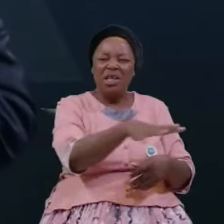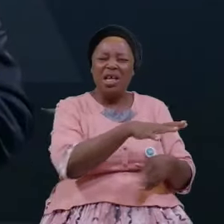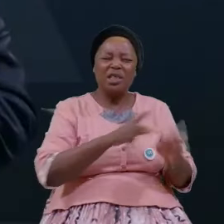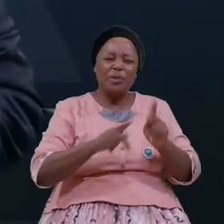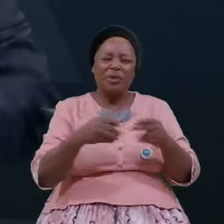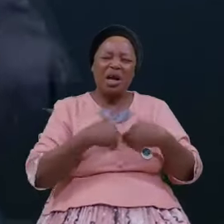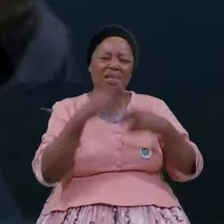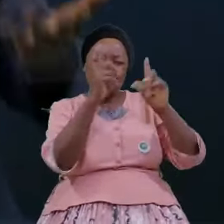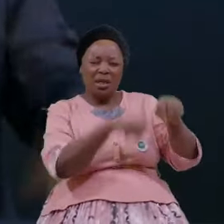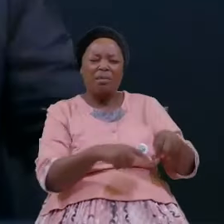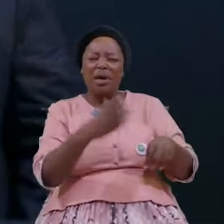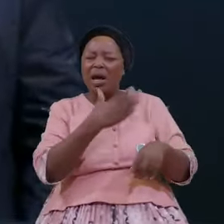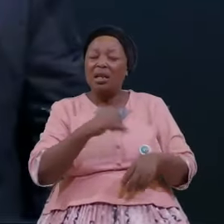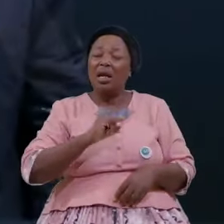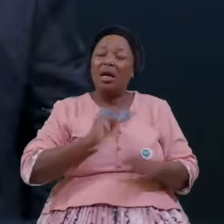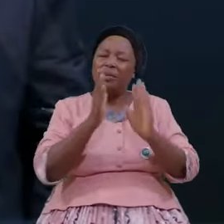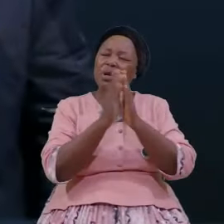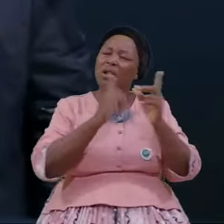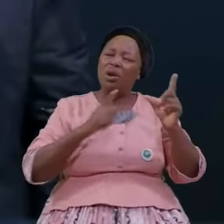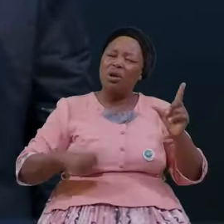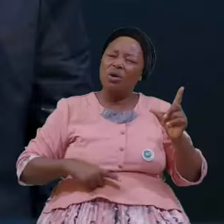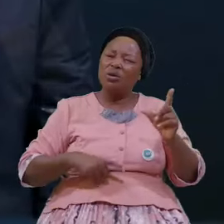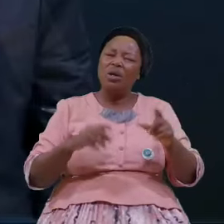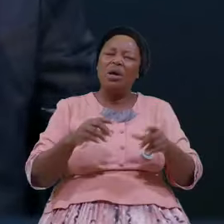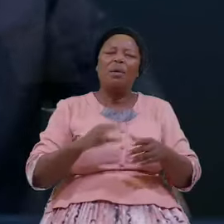pray, Lord, become their Savior,